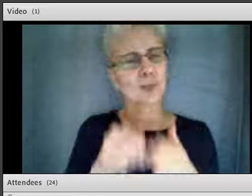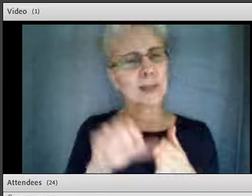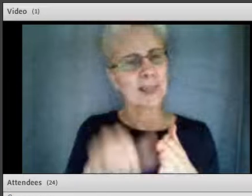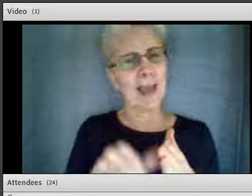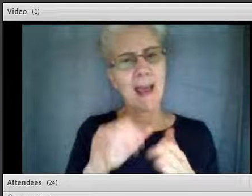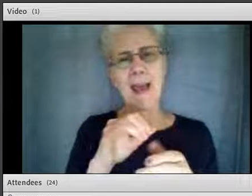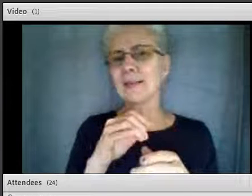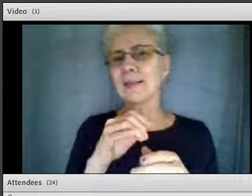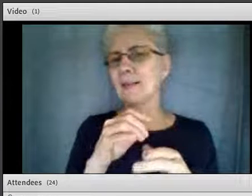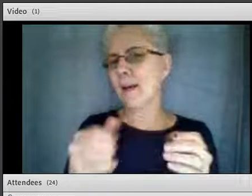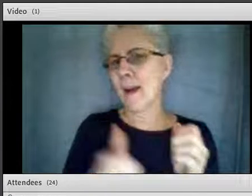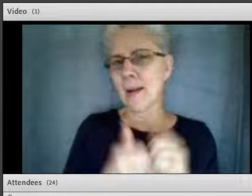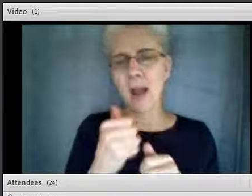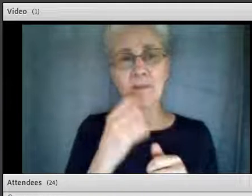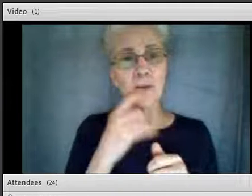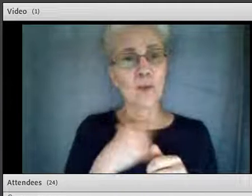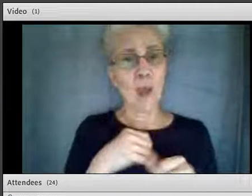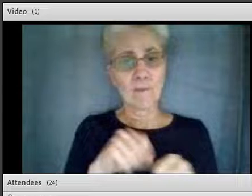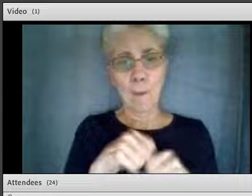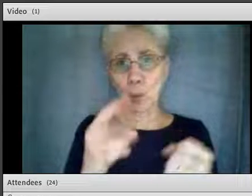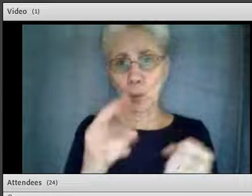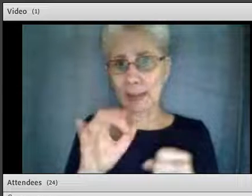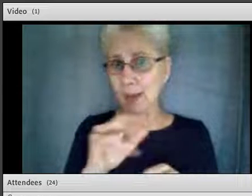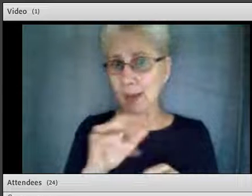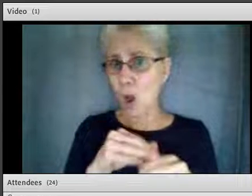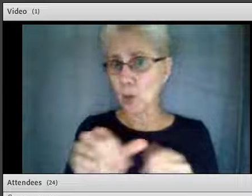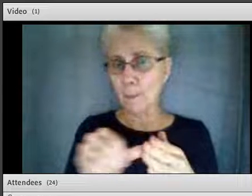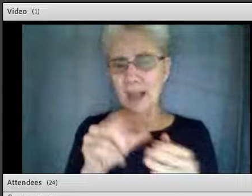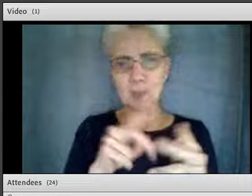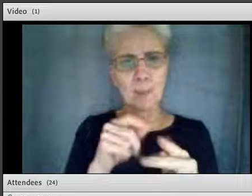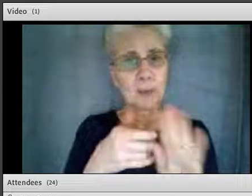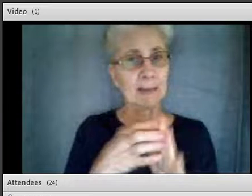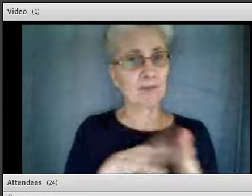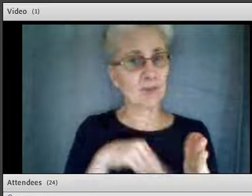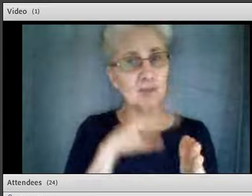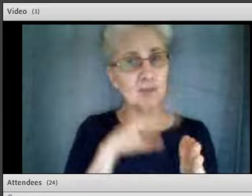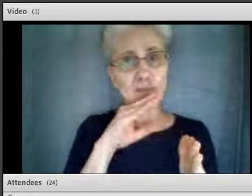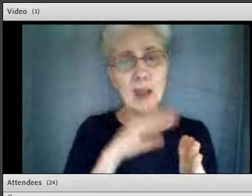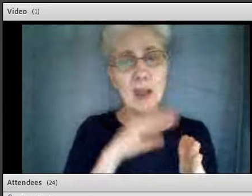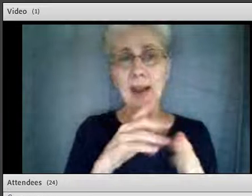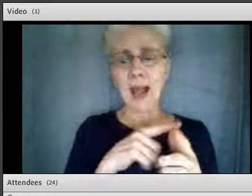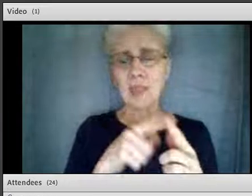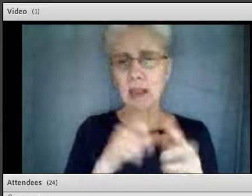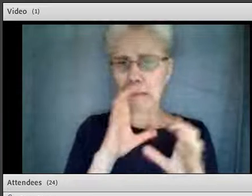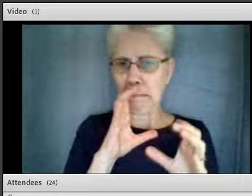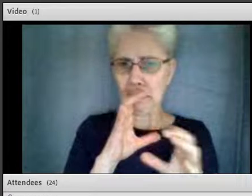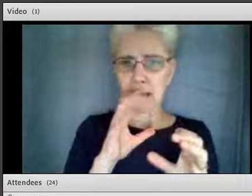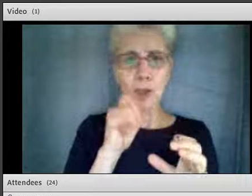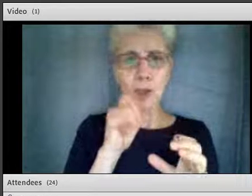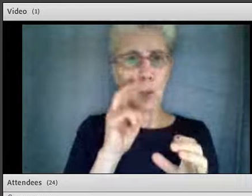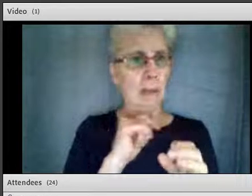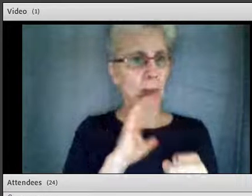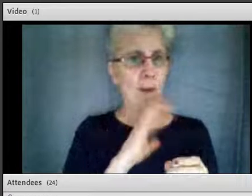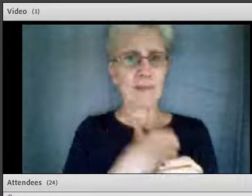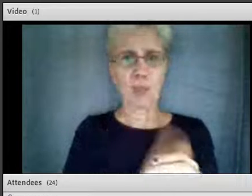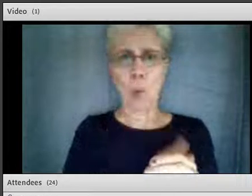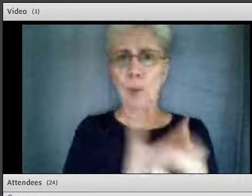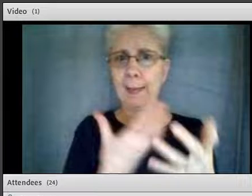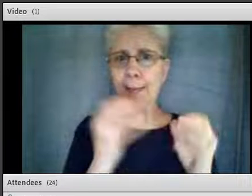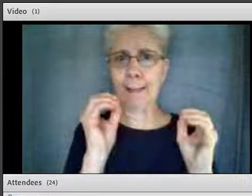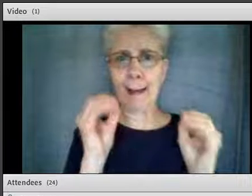your page, users can get very frustrated, and then you look unauthoritative. It takes away your expertise when